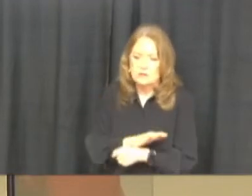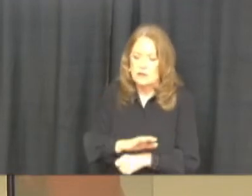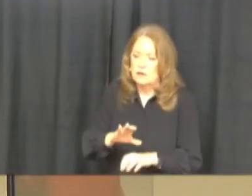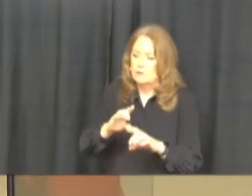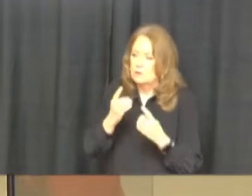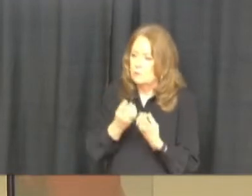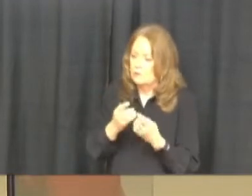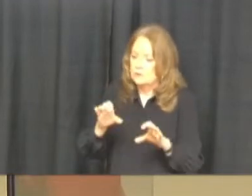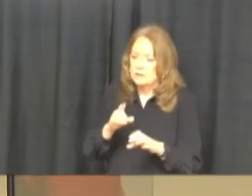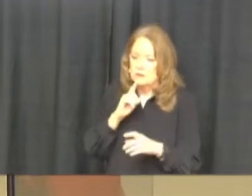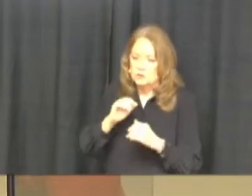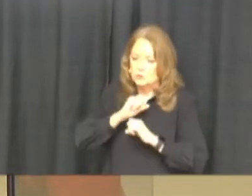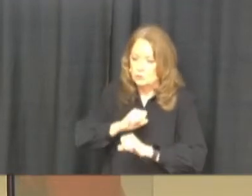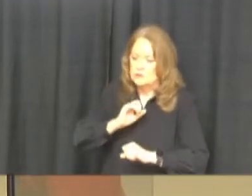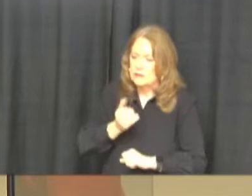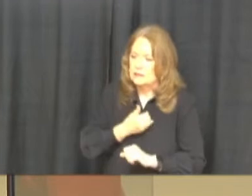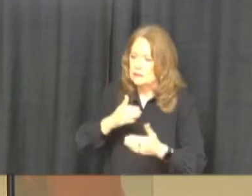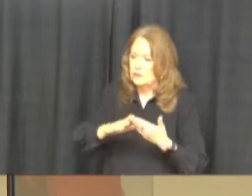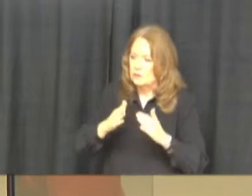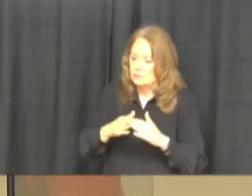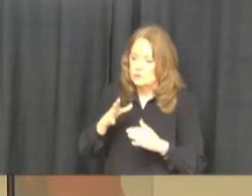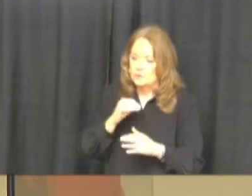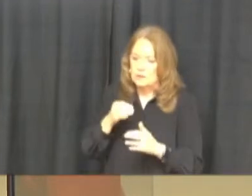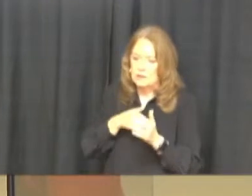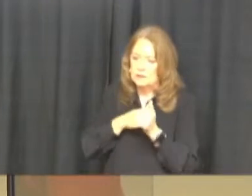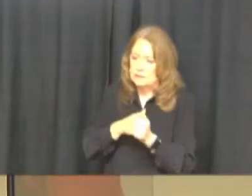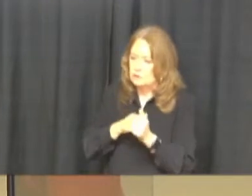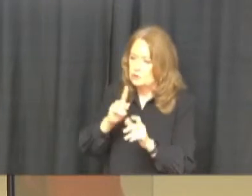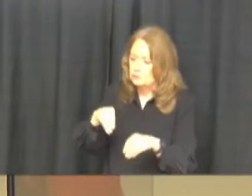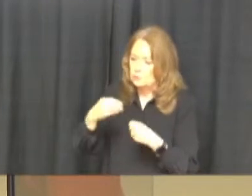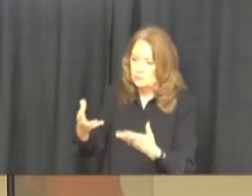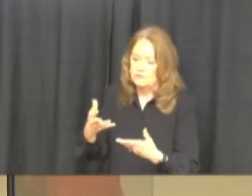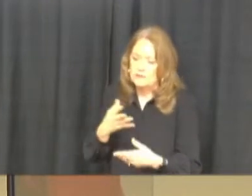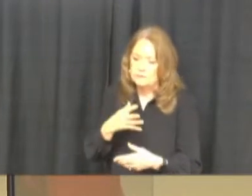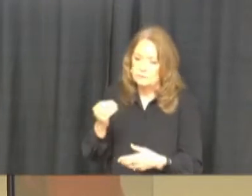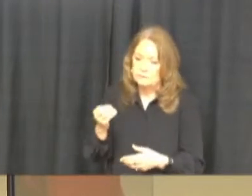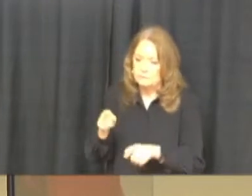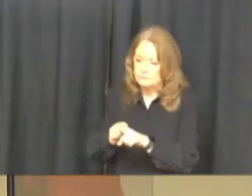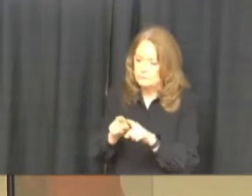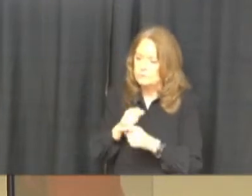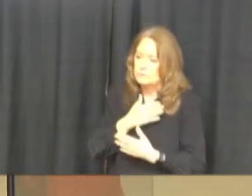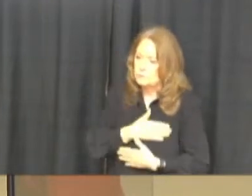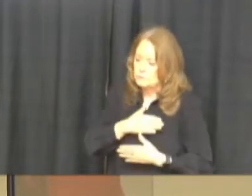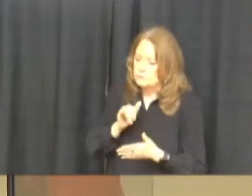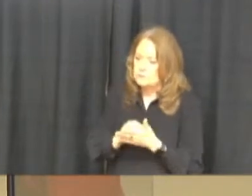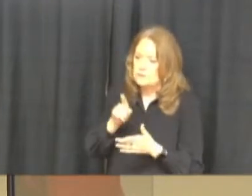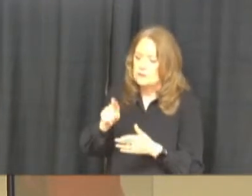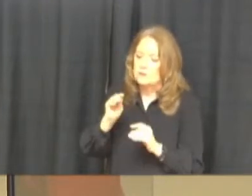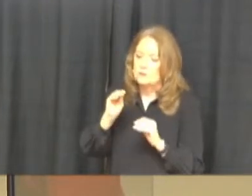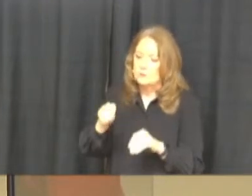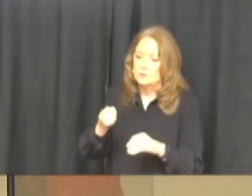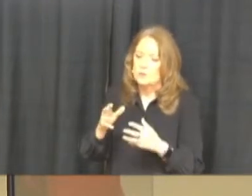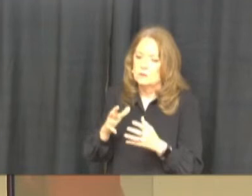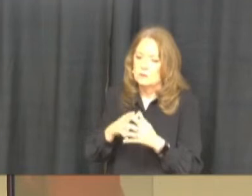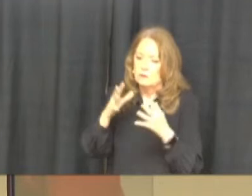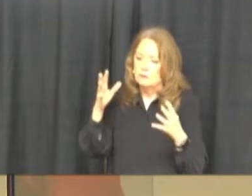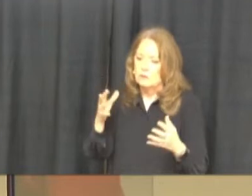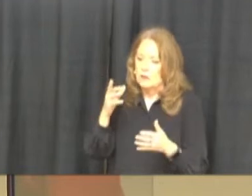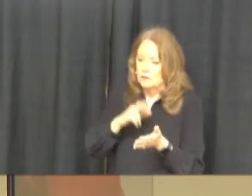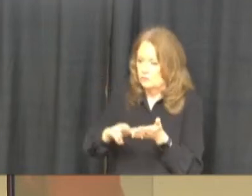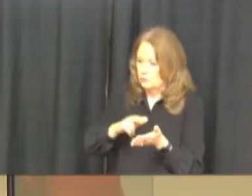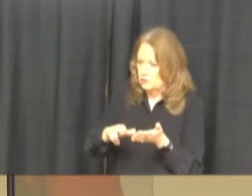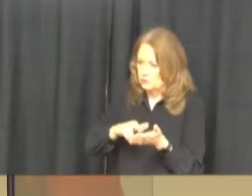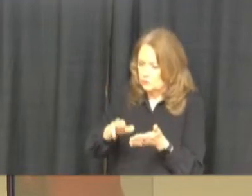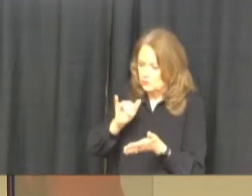does to protect our community and the leadership that you provide, and also appreciate that you put a lot of research